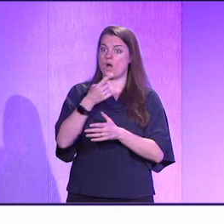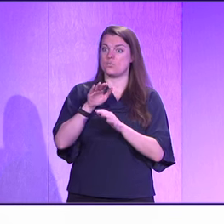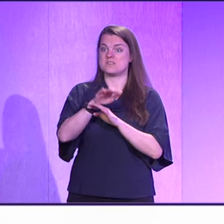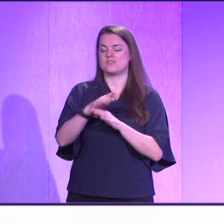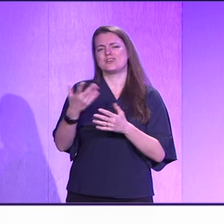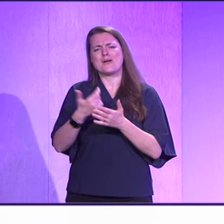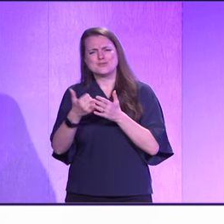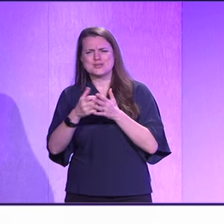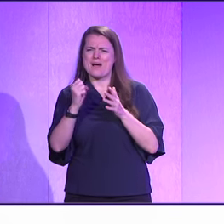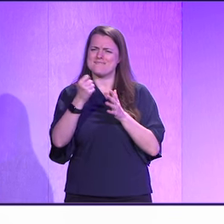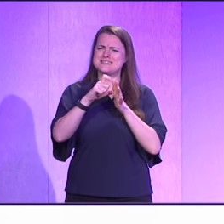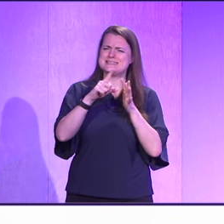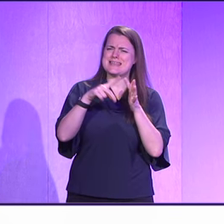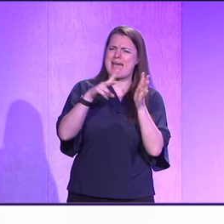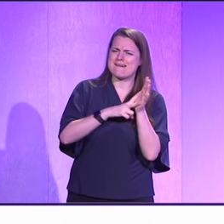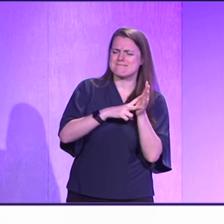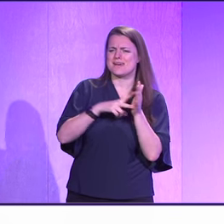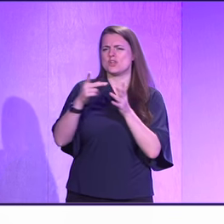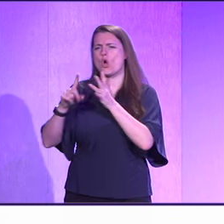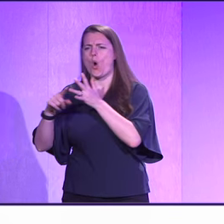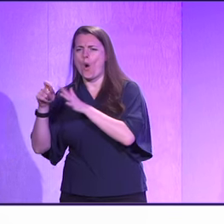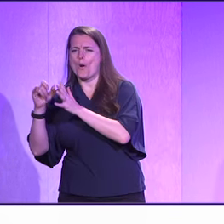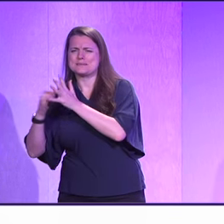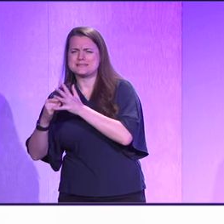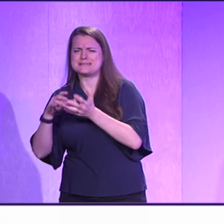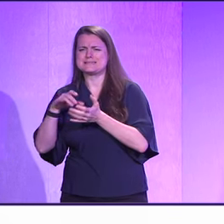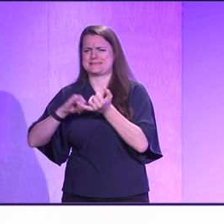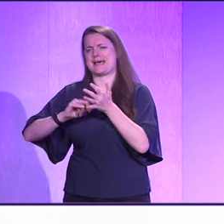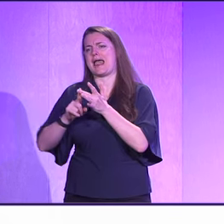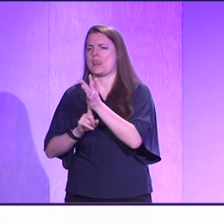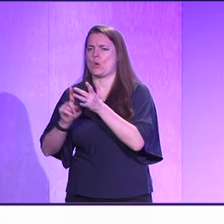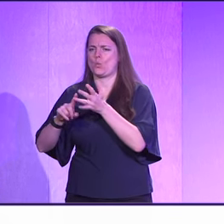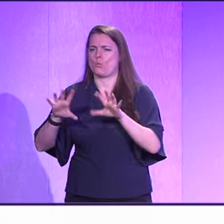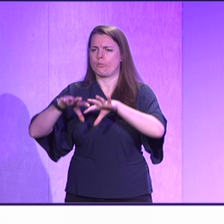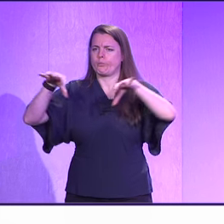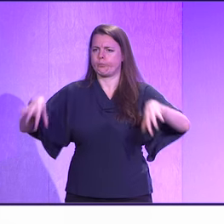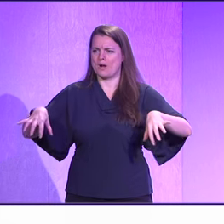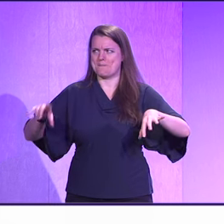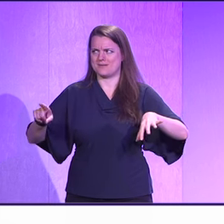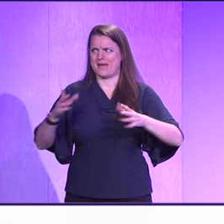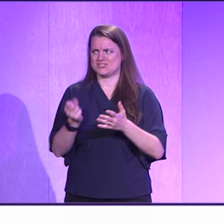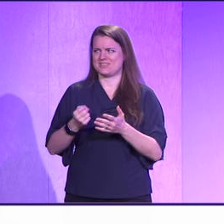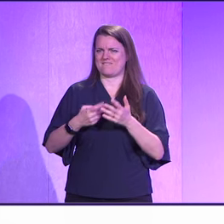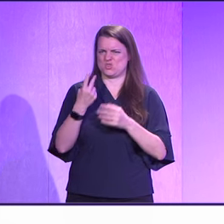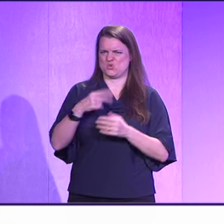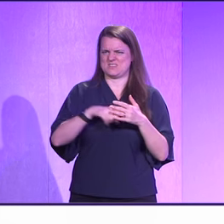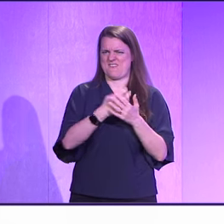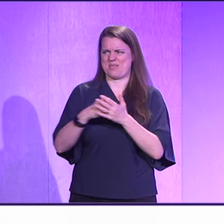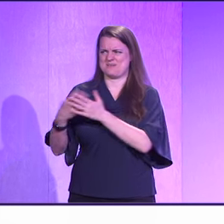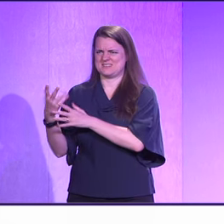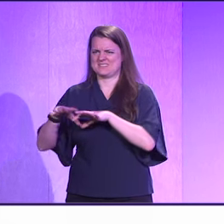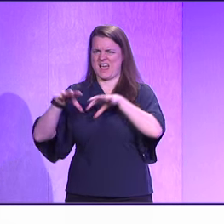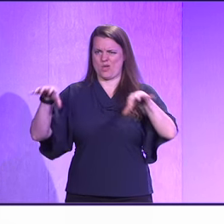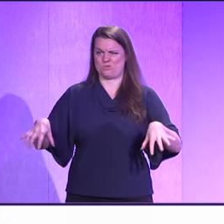it's a dev silo and ops silo. They had a dev silo for their data center, a dev silo for cloud. Mind-blowing. They had little internal